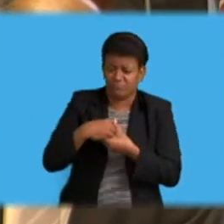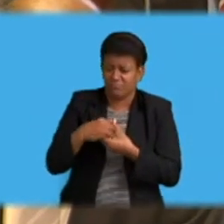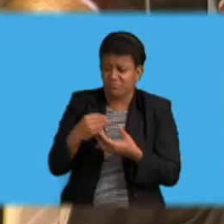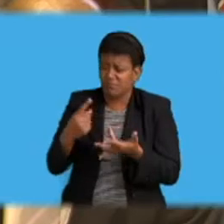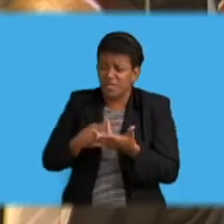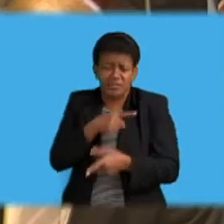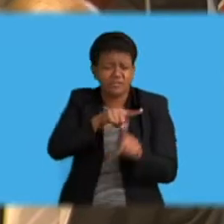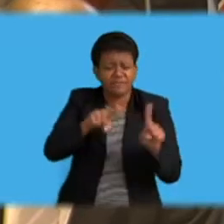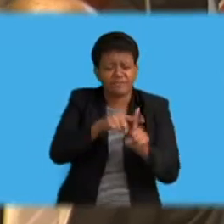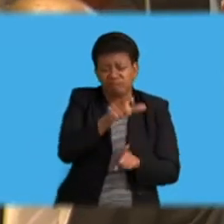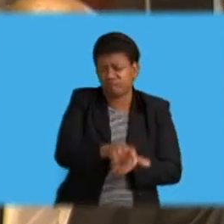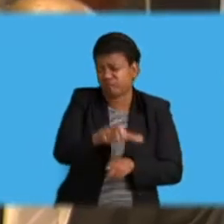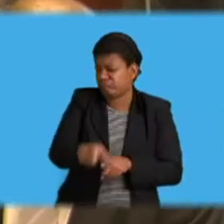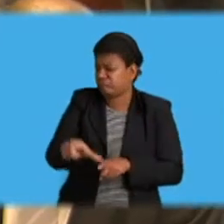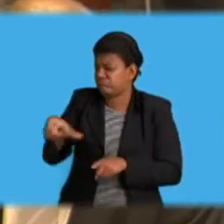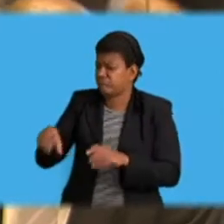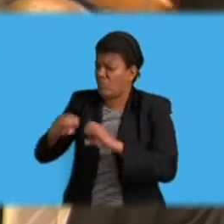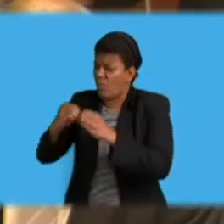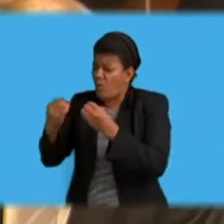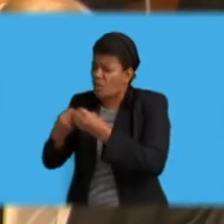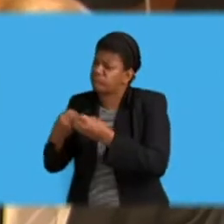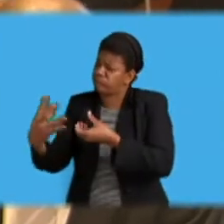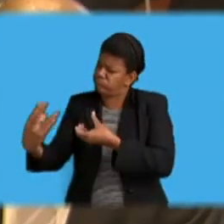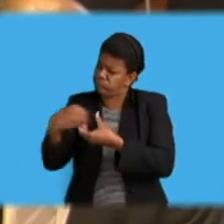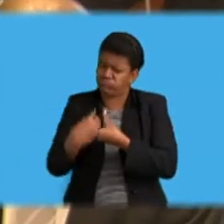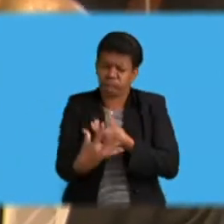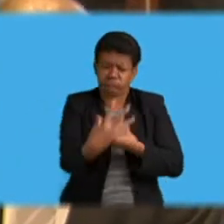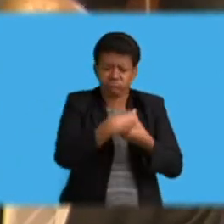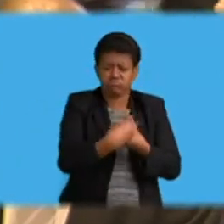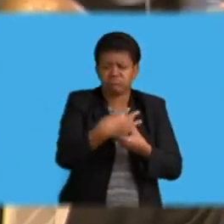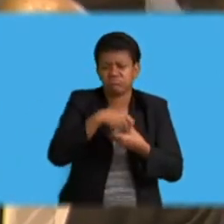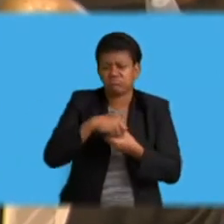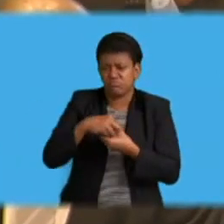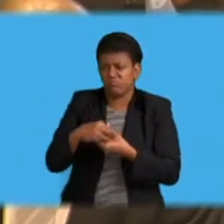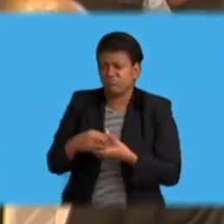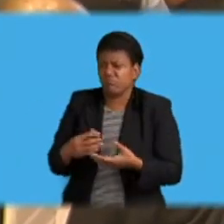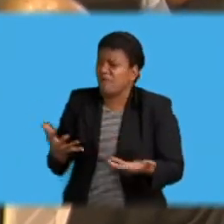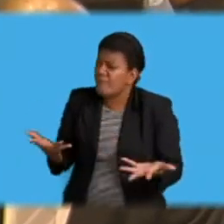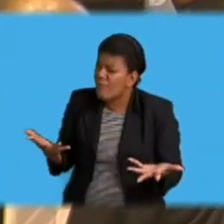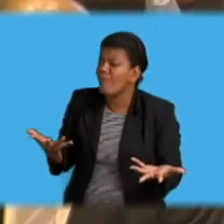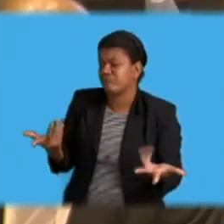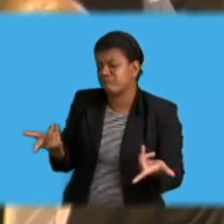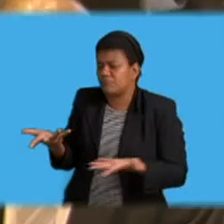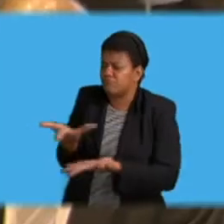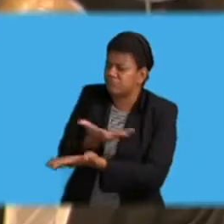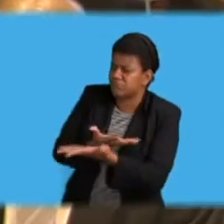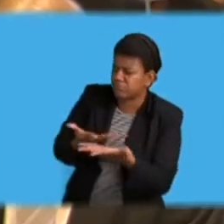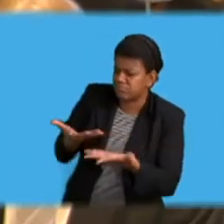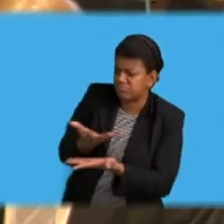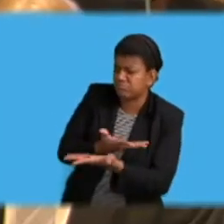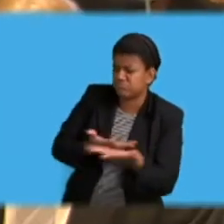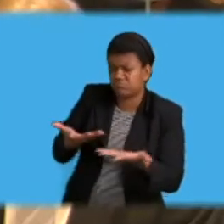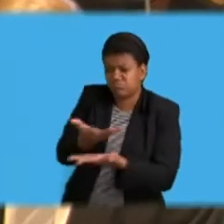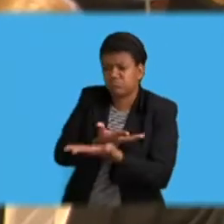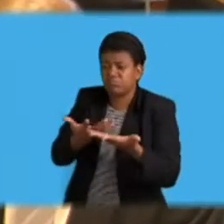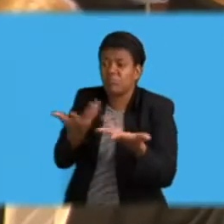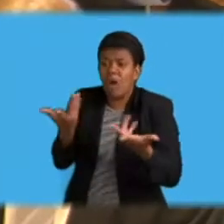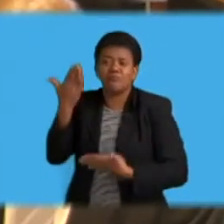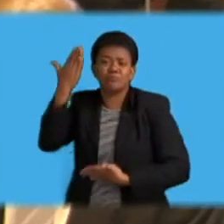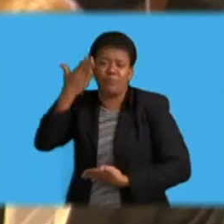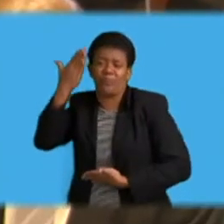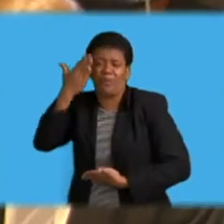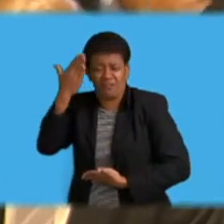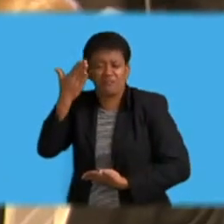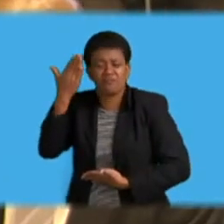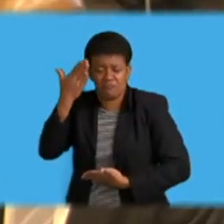to re-establish the lost spirit of dialogue and consultation among schools, which can be translated to holistic